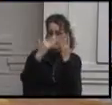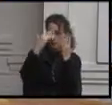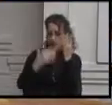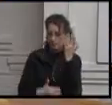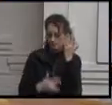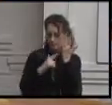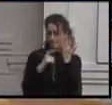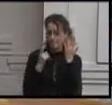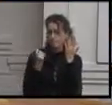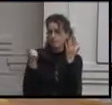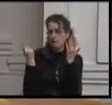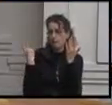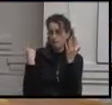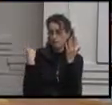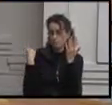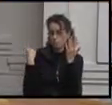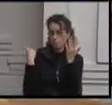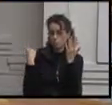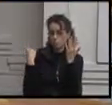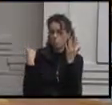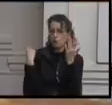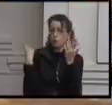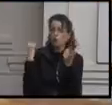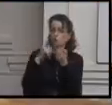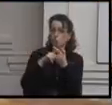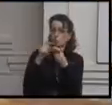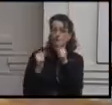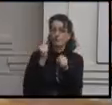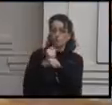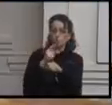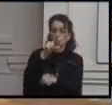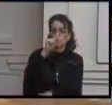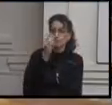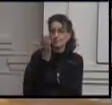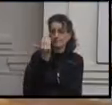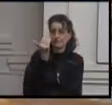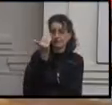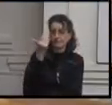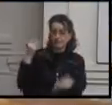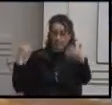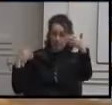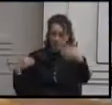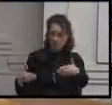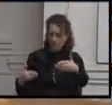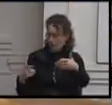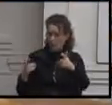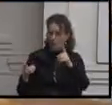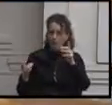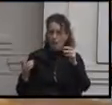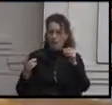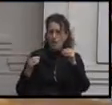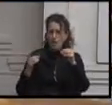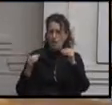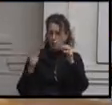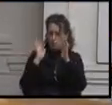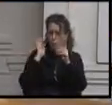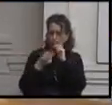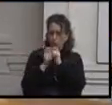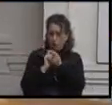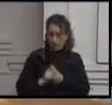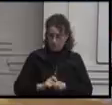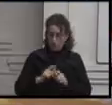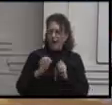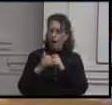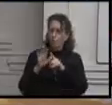between last year and this coming year, so that we have some sense about how that'll impact the setting of the tax